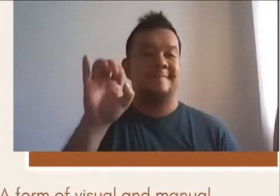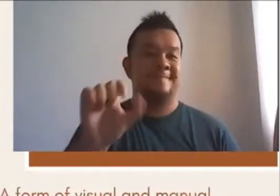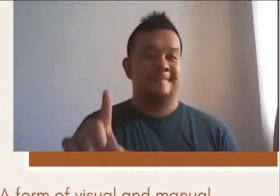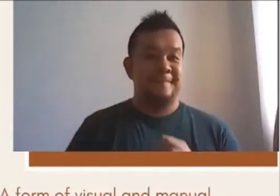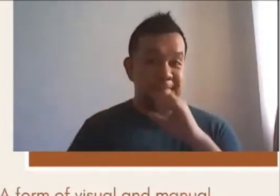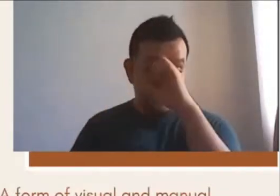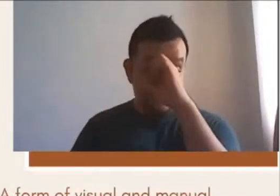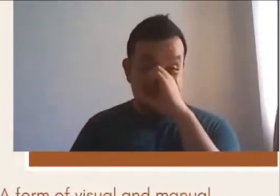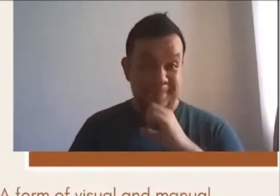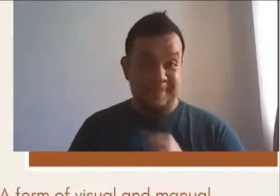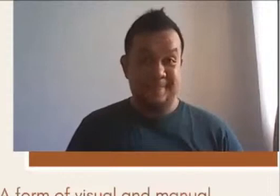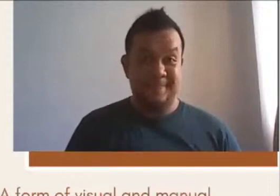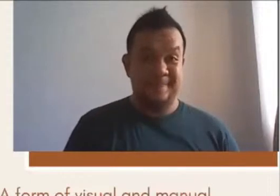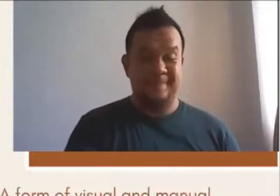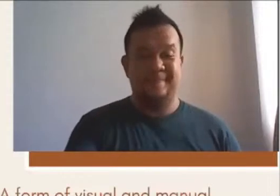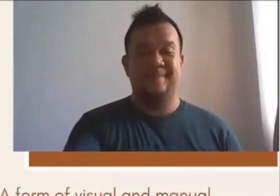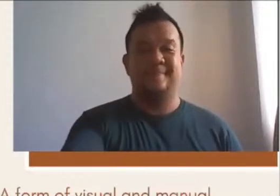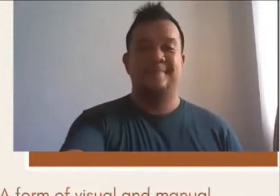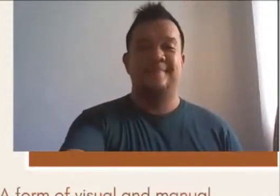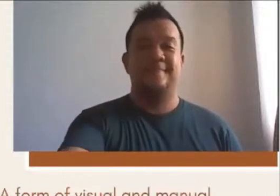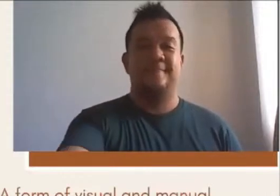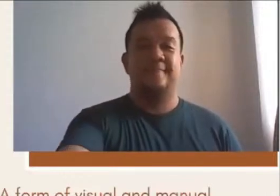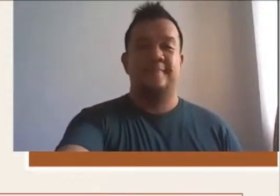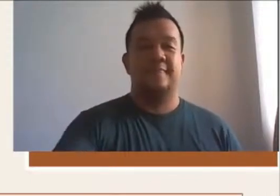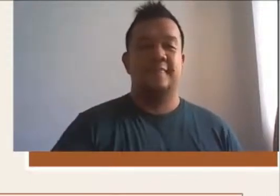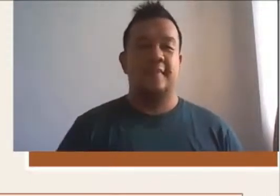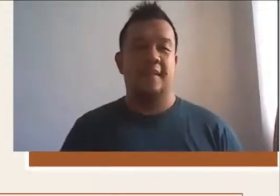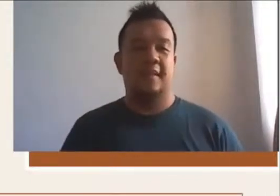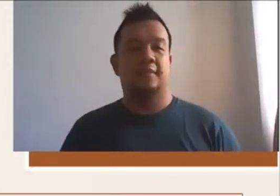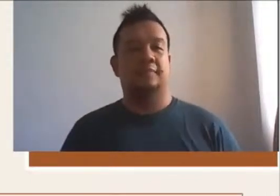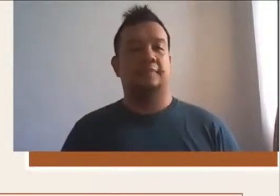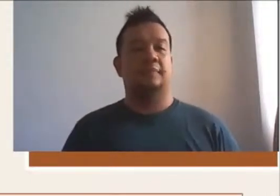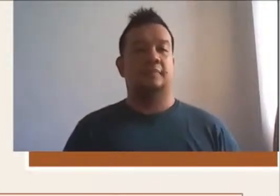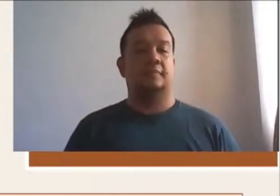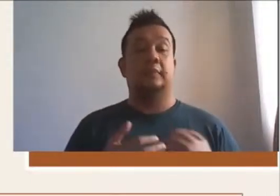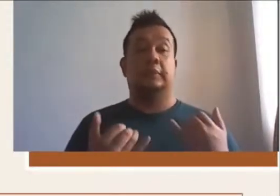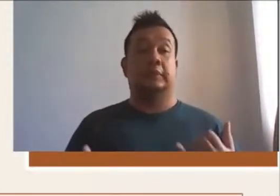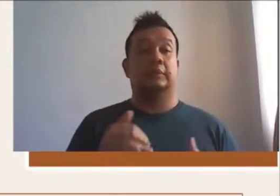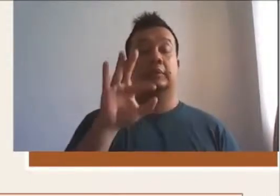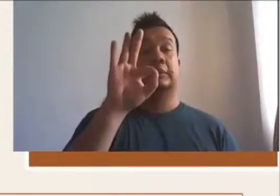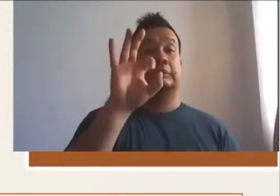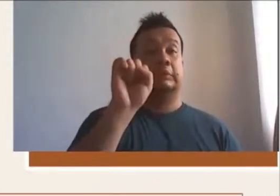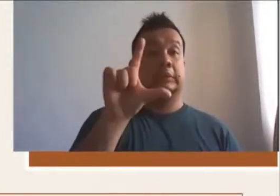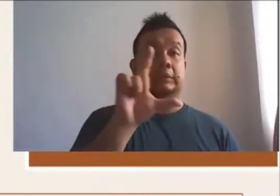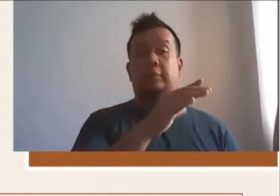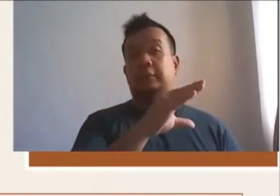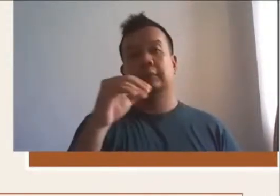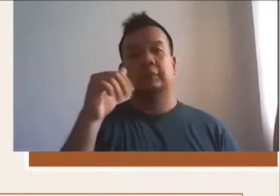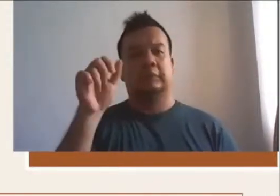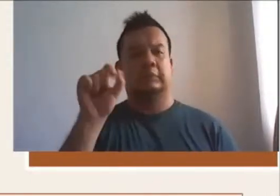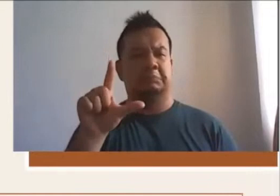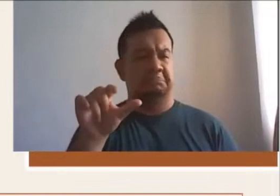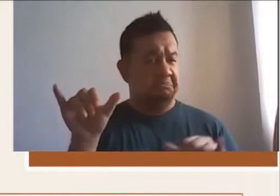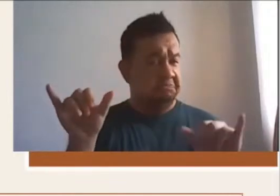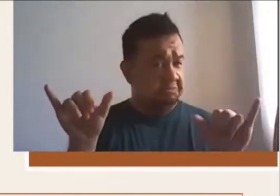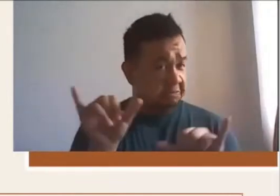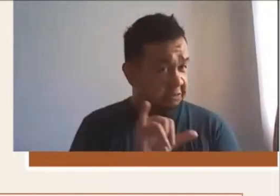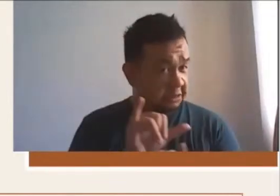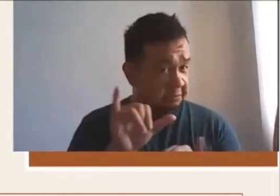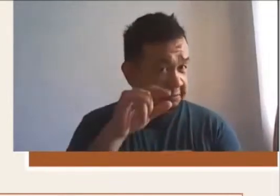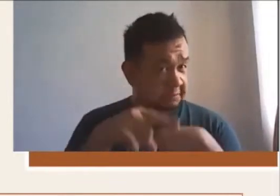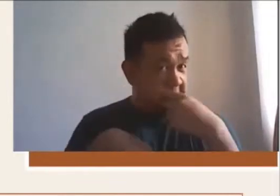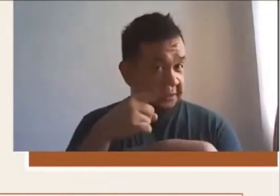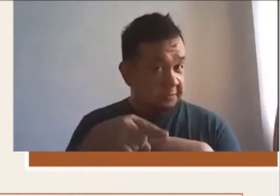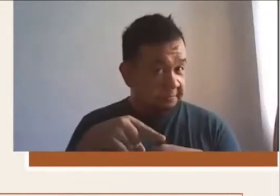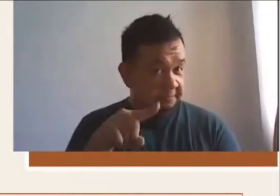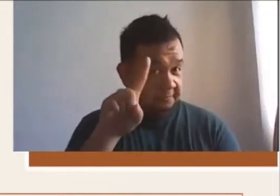So now, just a question, is FSL and ASL the same? Is it Filipino Sign Language and American Sign Language the same? You can